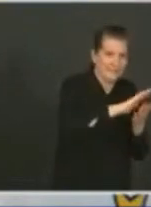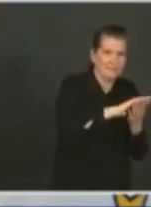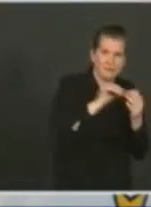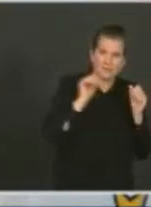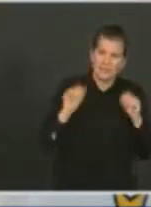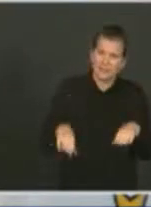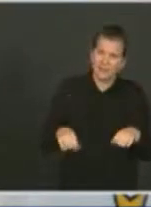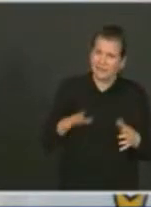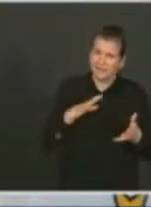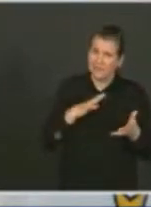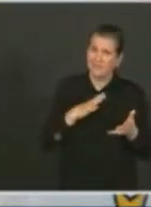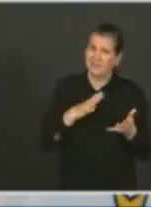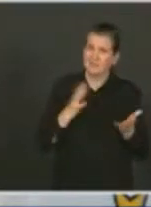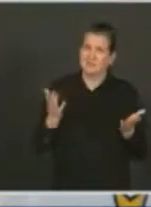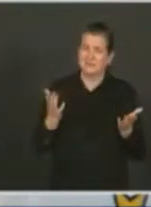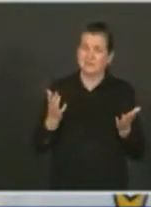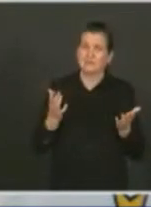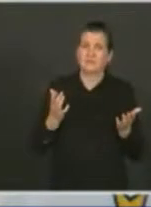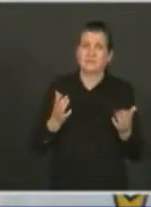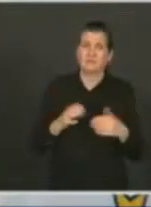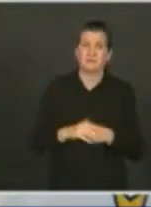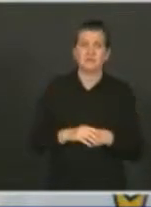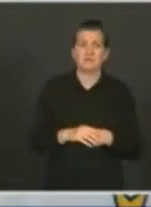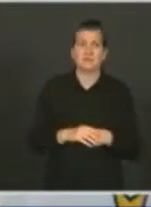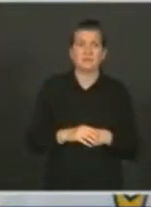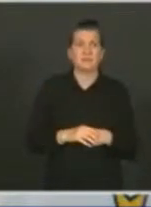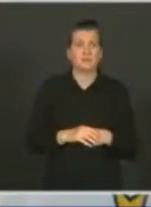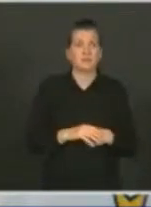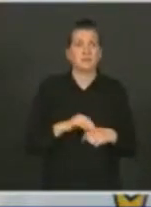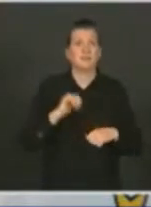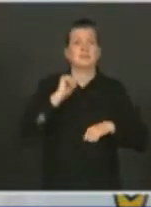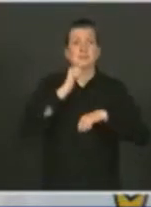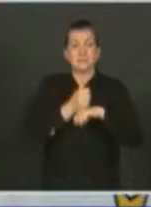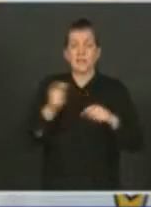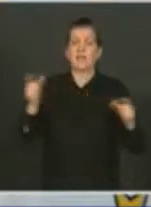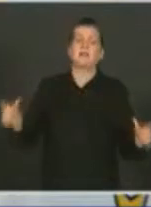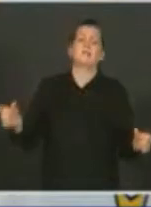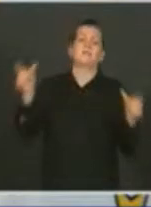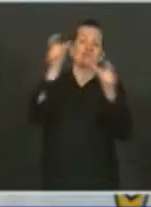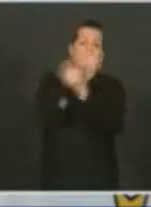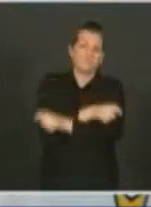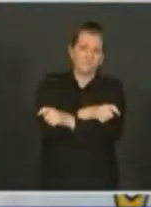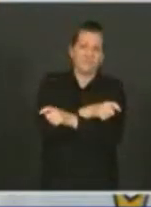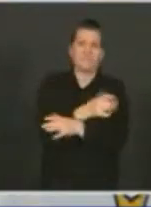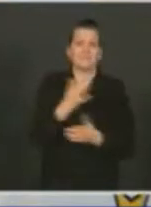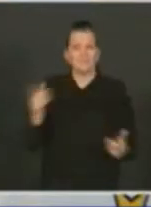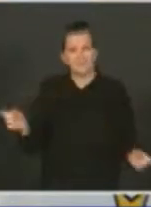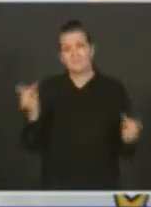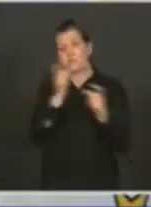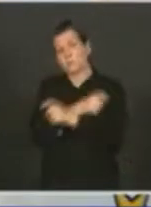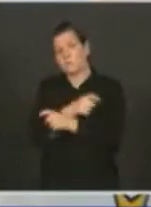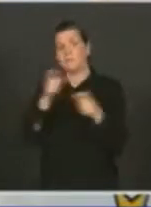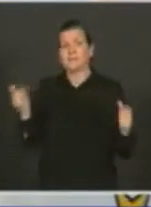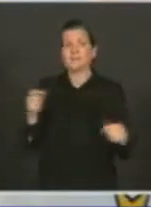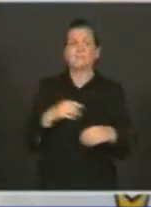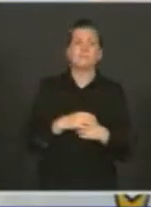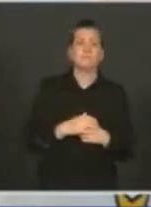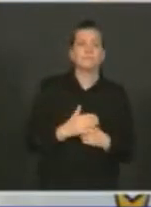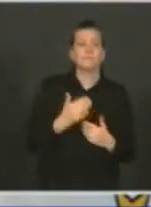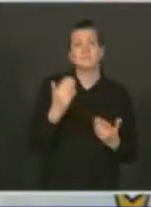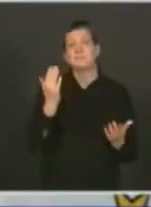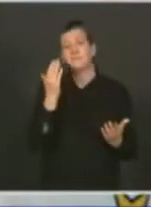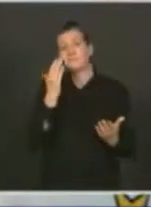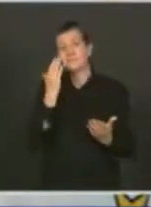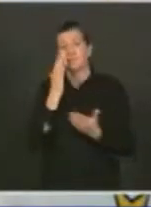here or there, get yourself settled, get your systems in place, and then get the kids back in school. As many children in